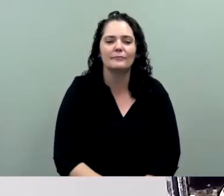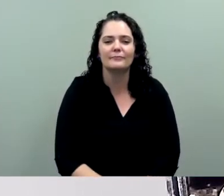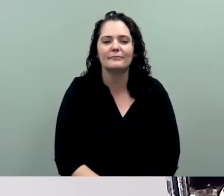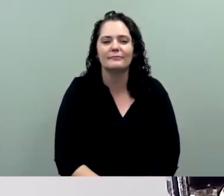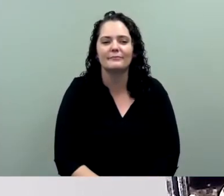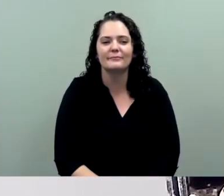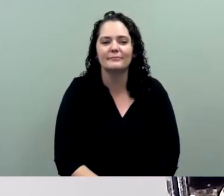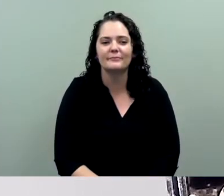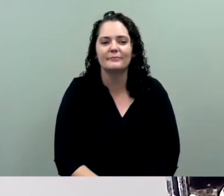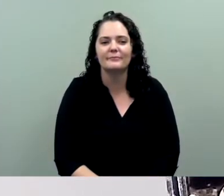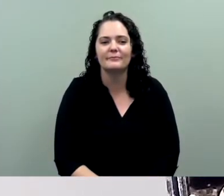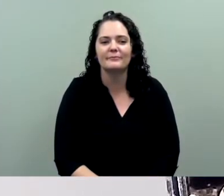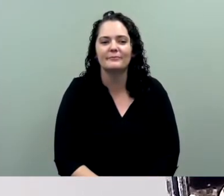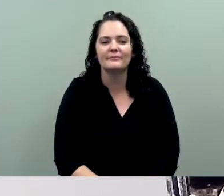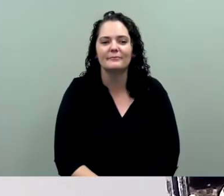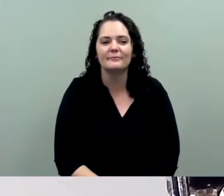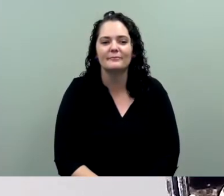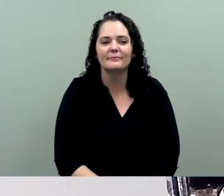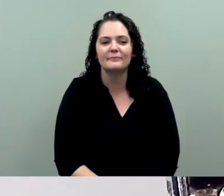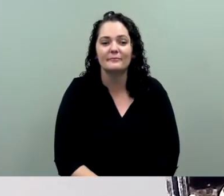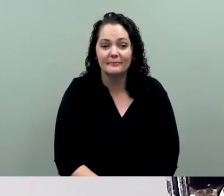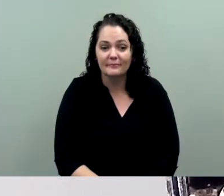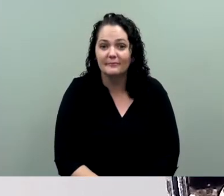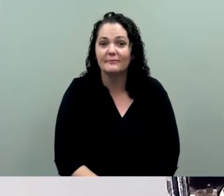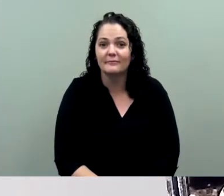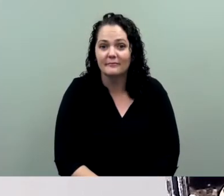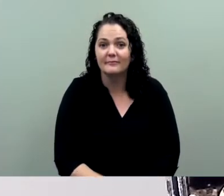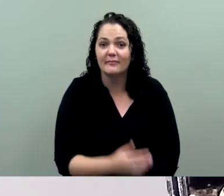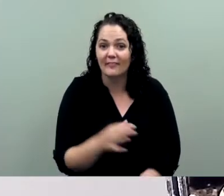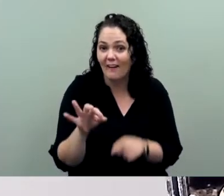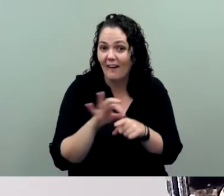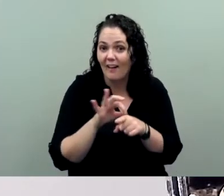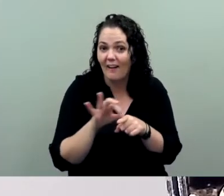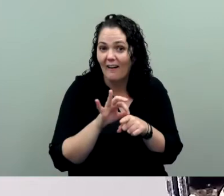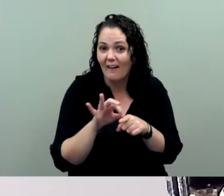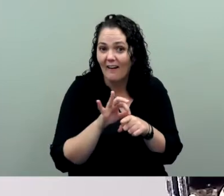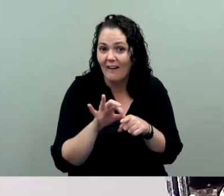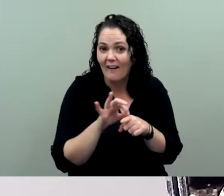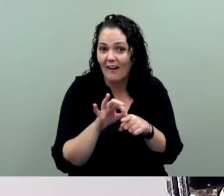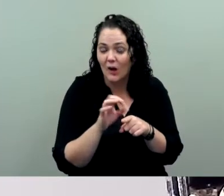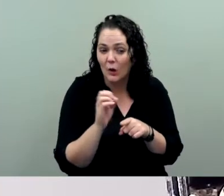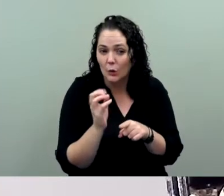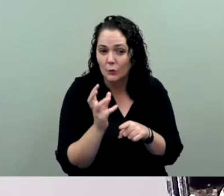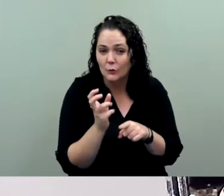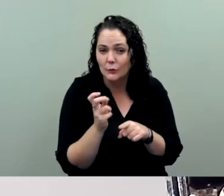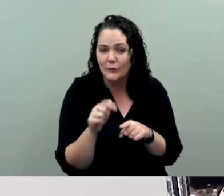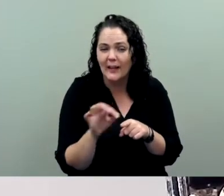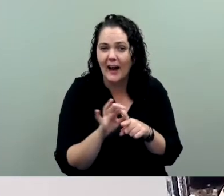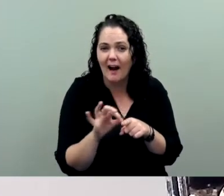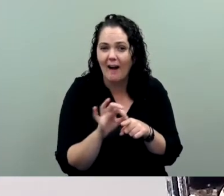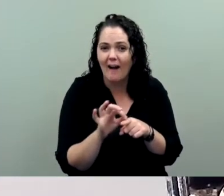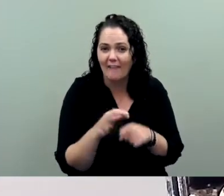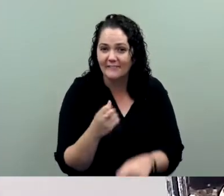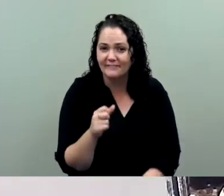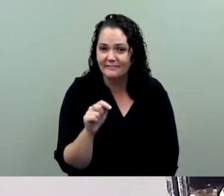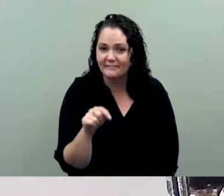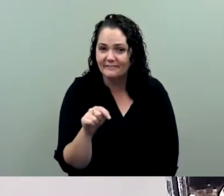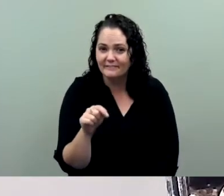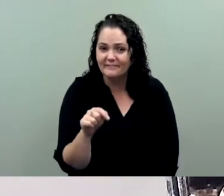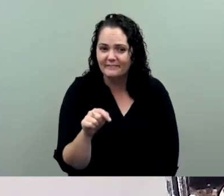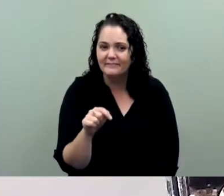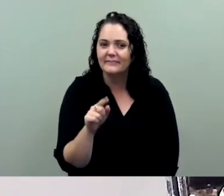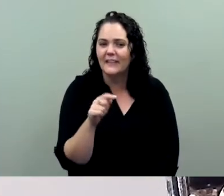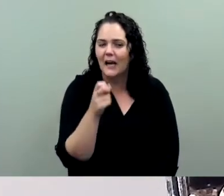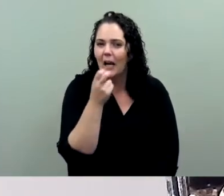All right, so if you can see it there, you can already see that the color is starting to change, and that color is already going pink, and it will get darker